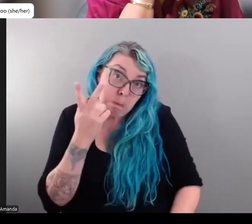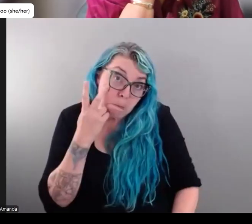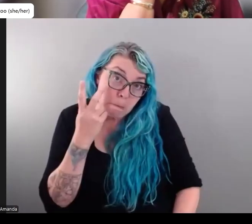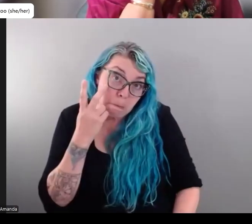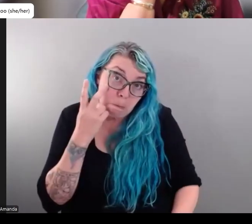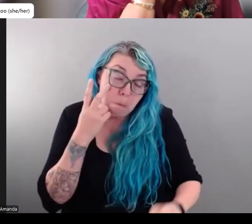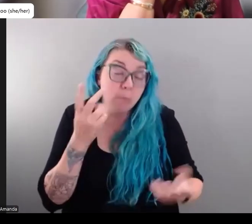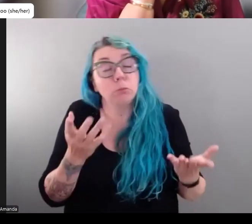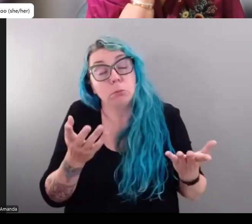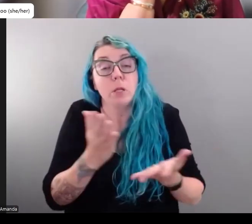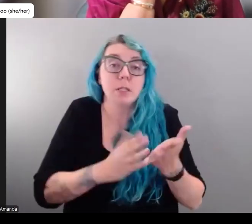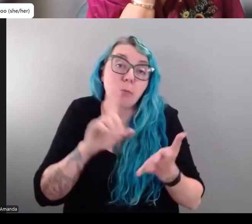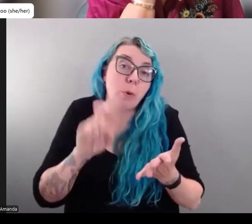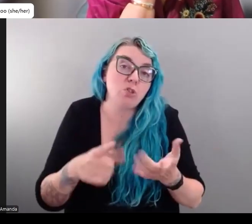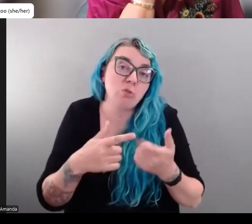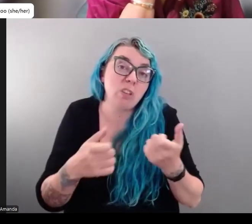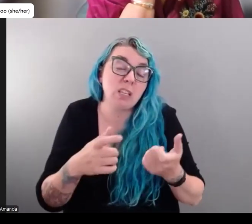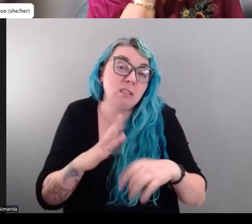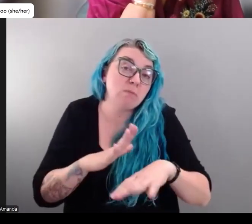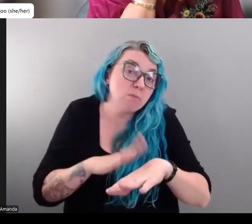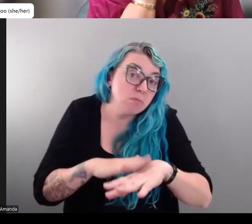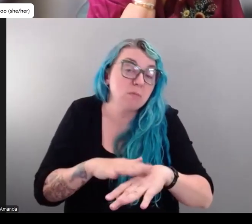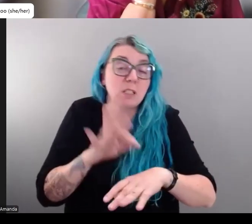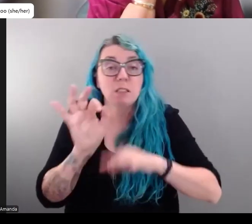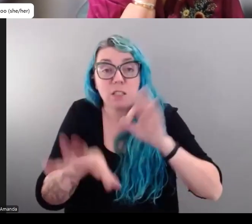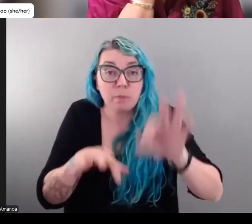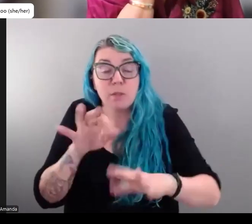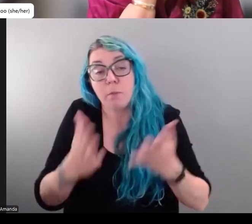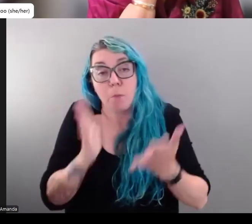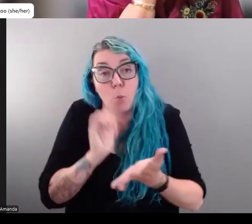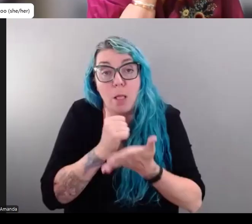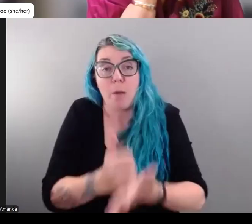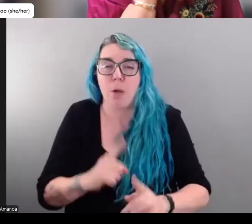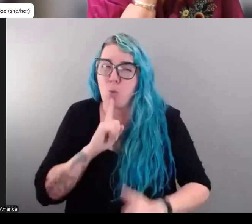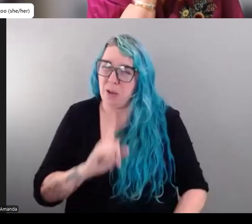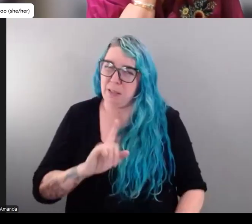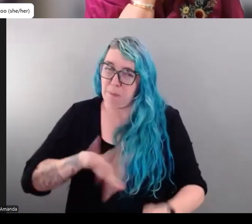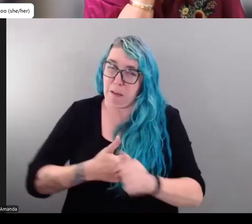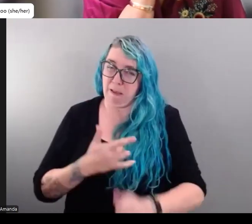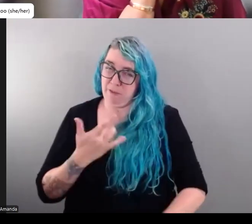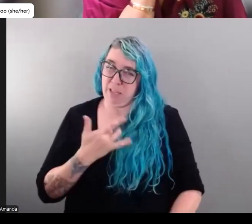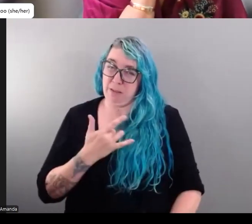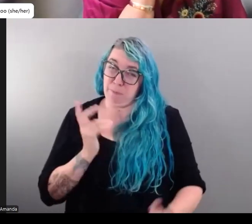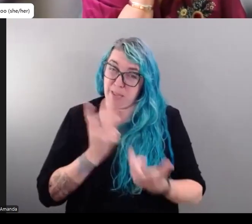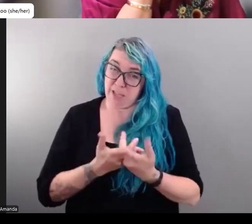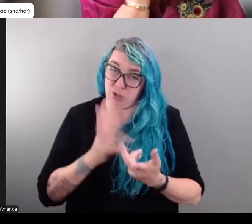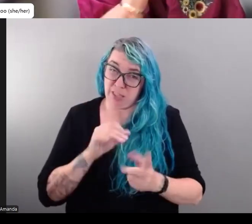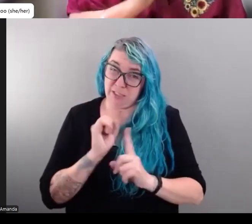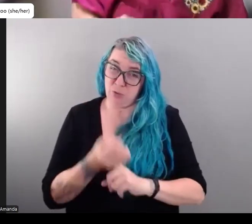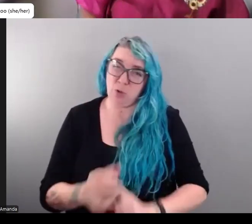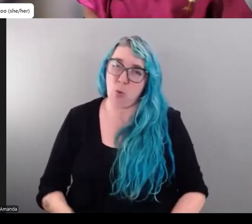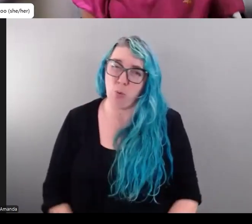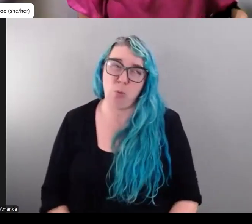helpful, but I don't think that it can be used for that particular scenario. But you're giving Mhm. us a lot of